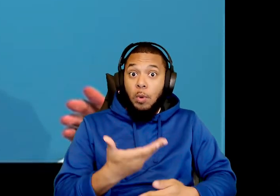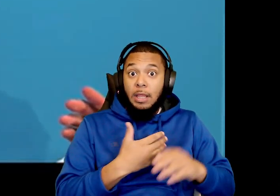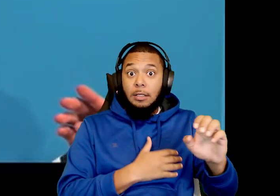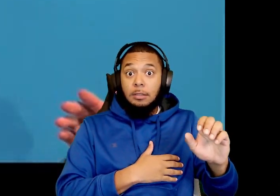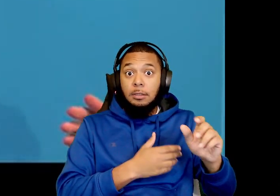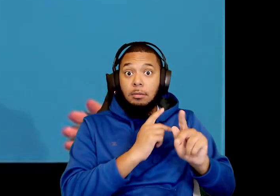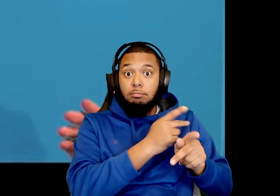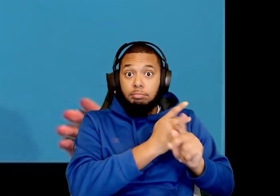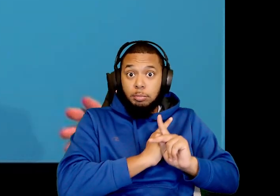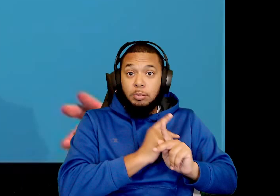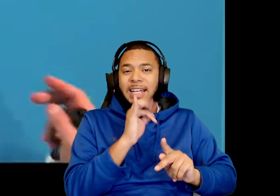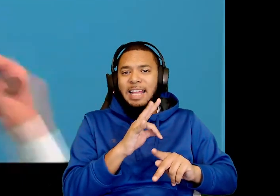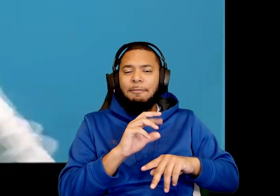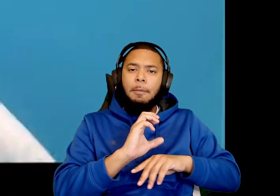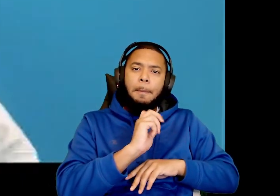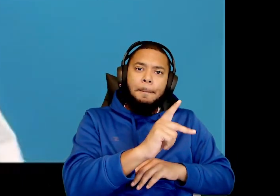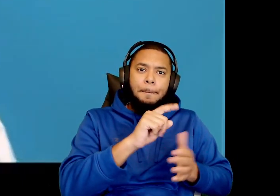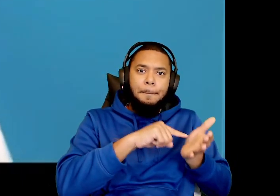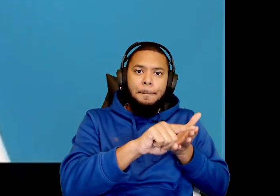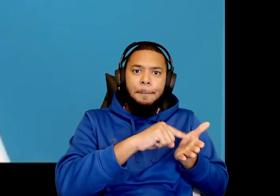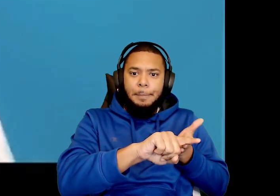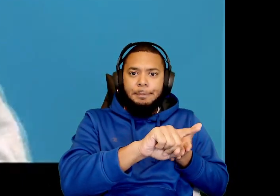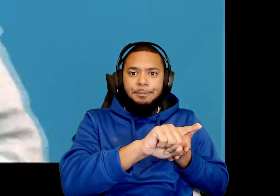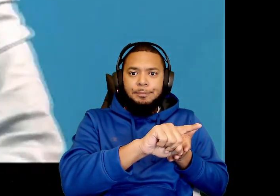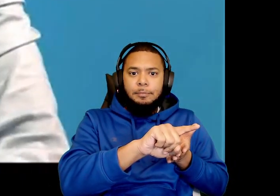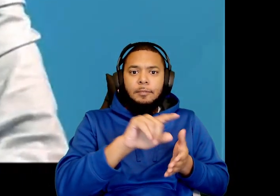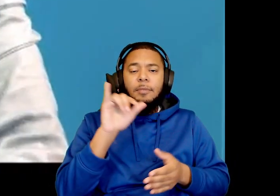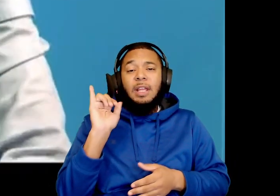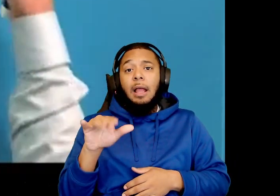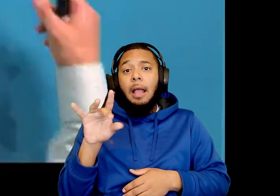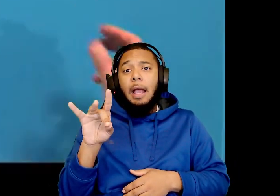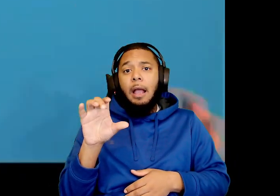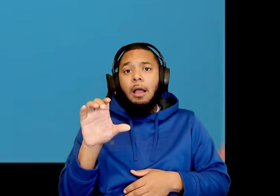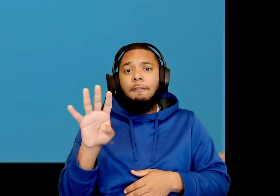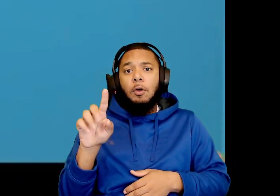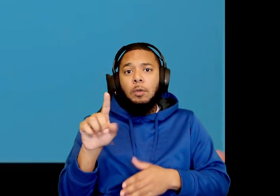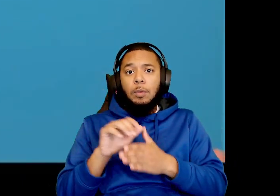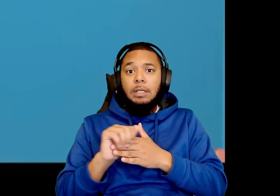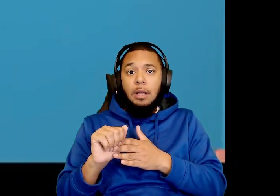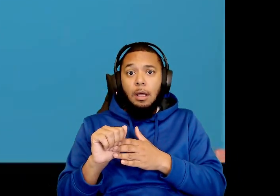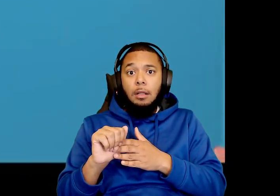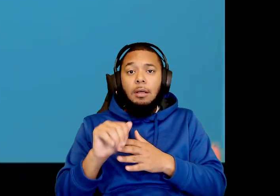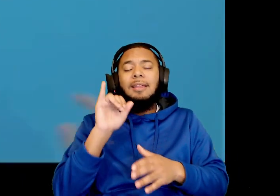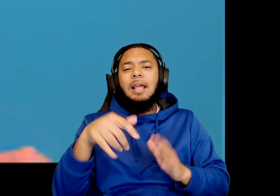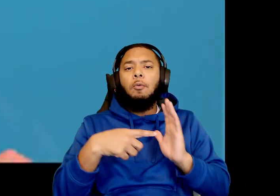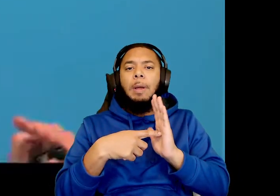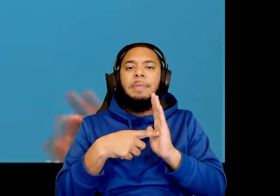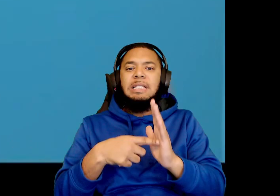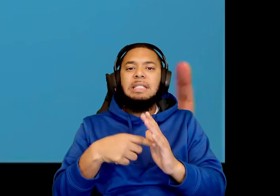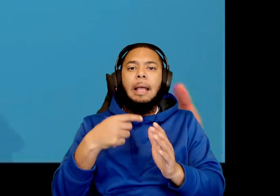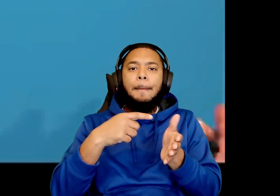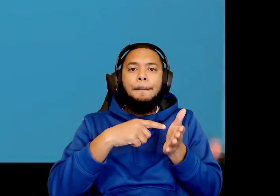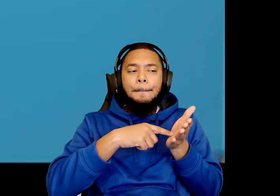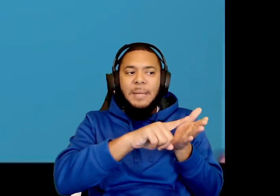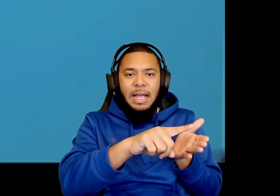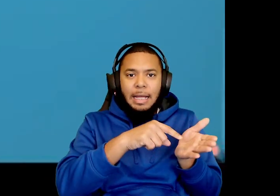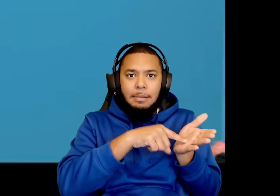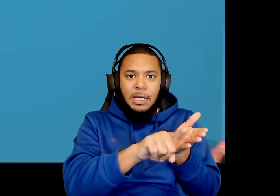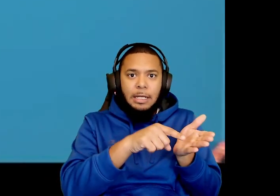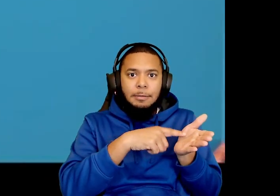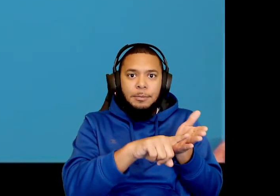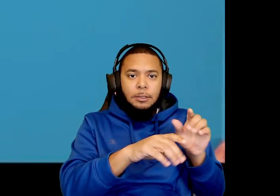back. And so that's what these $841 expenses represent, is us paying the bank